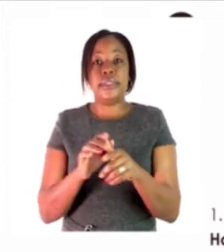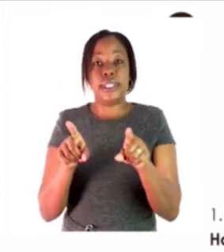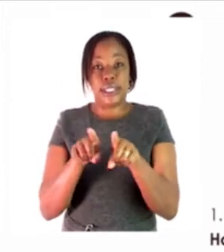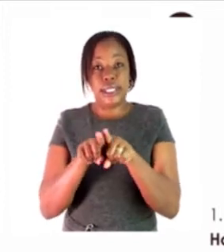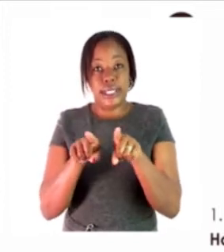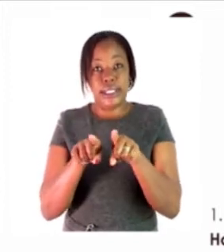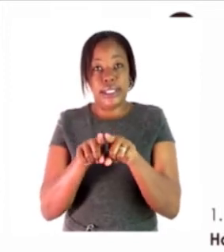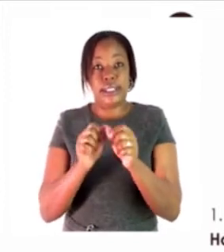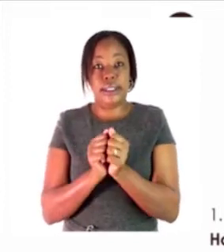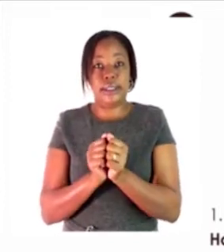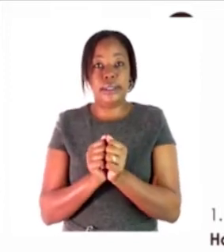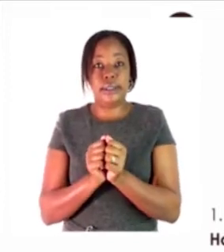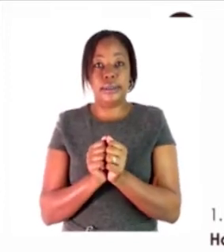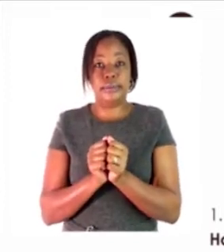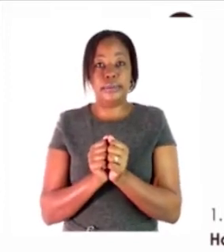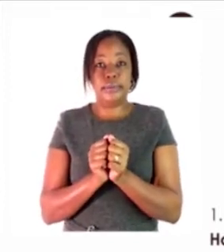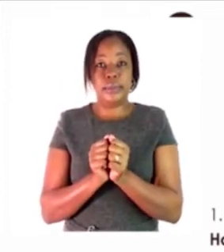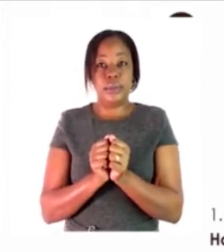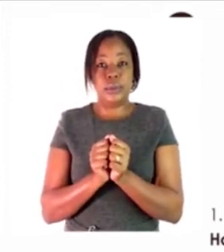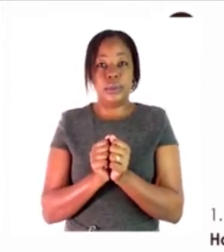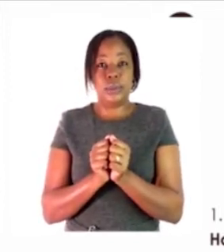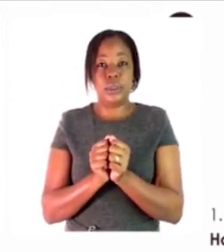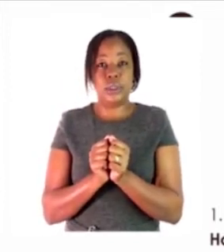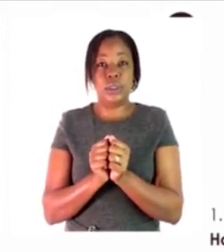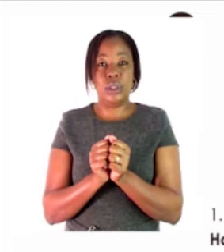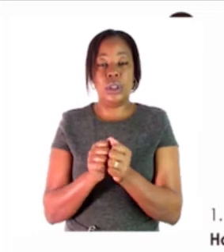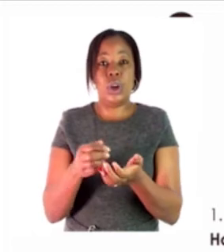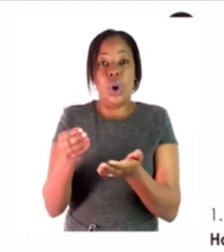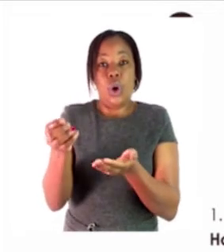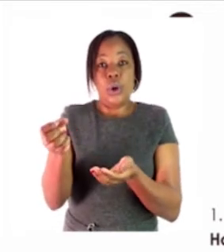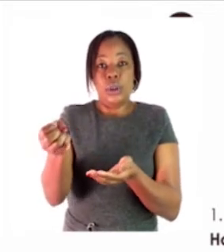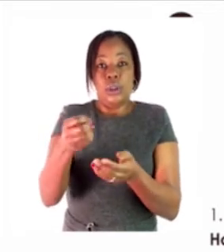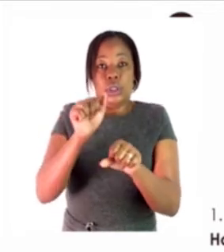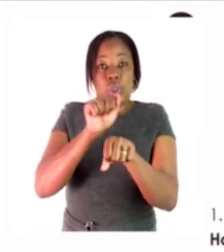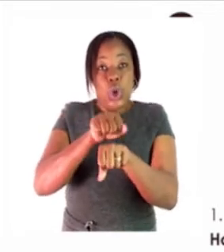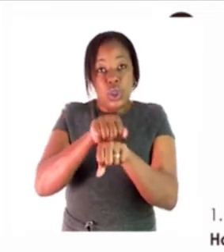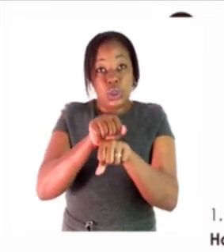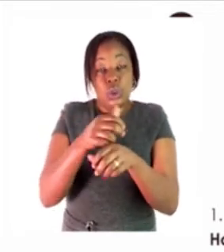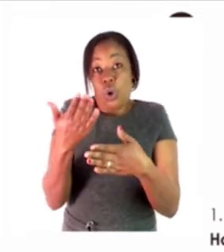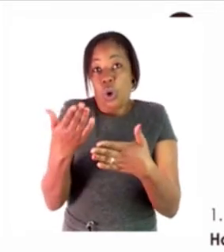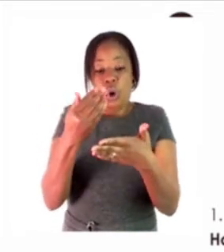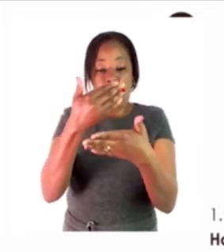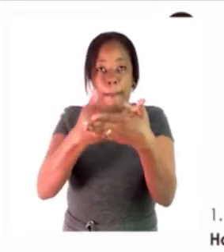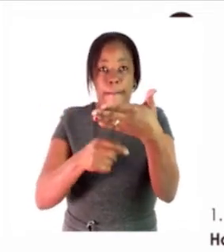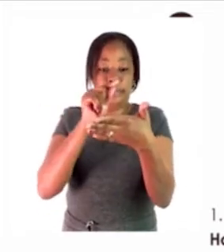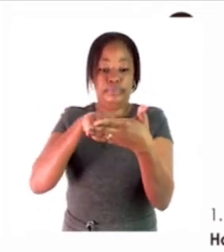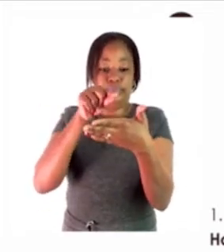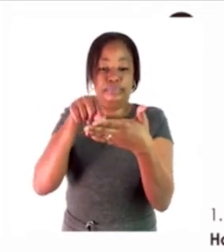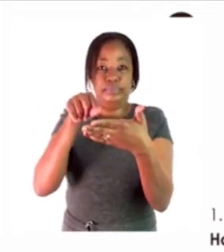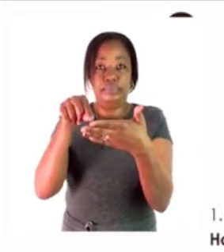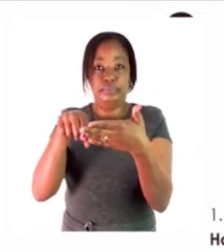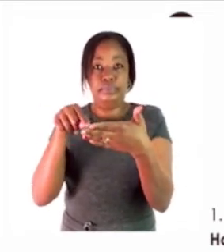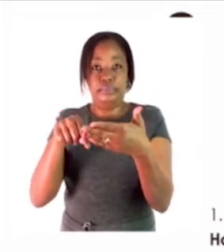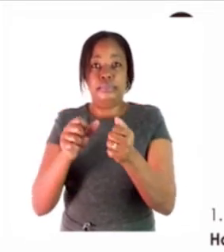you cannot plus with the columns, you can take your stones and count them together. Now let's check if we can plus in columns, how